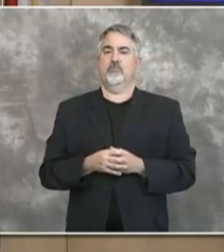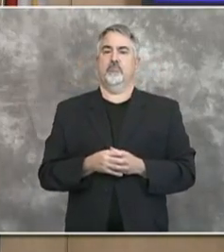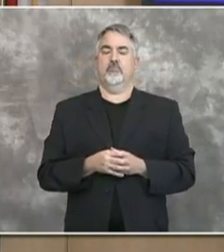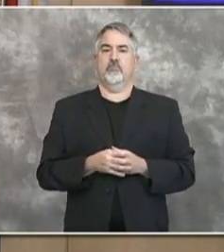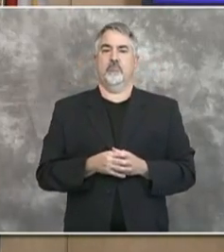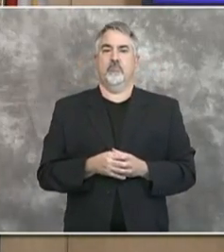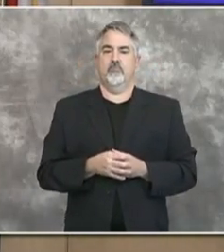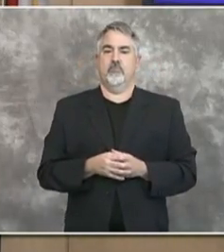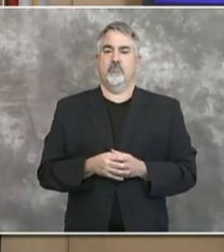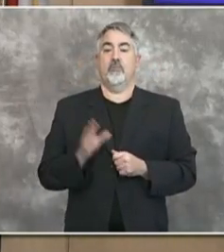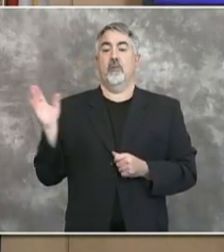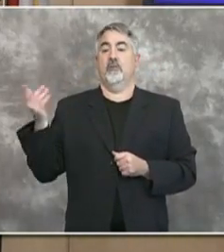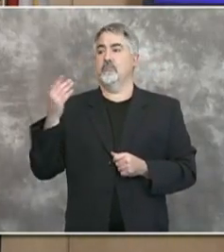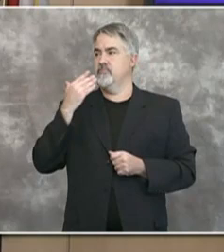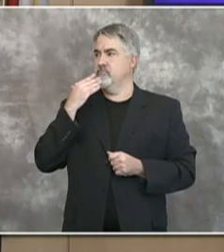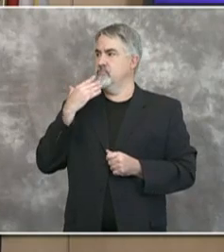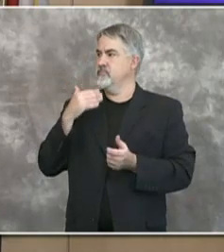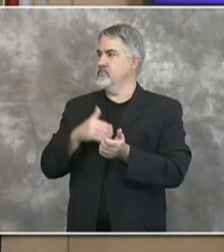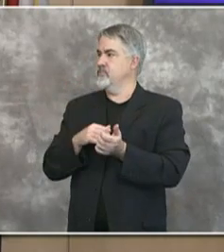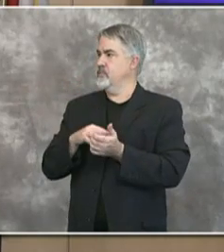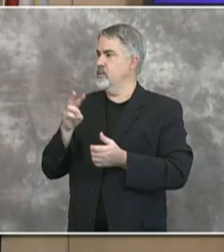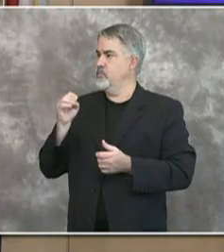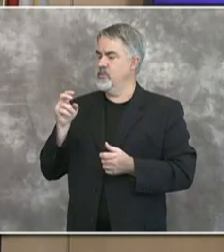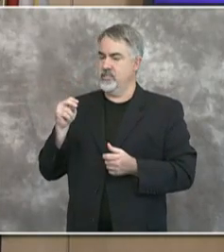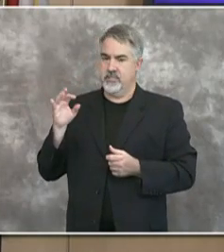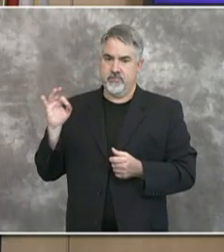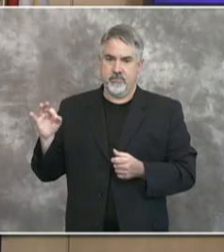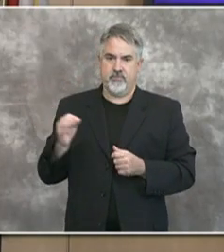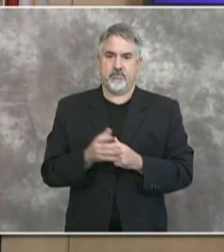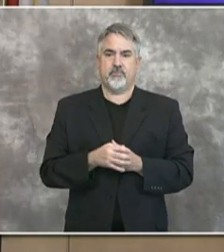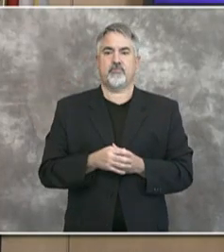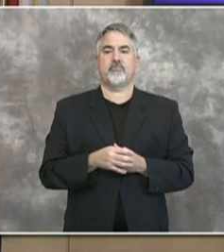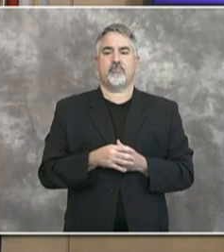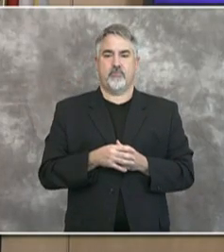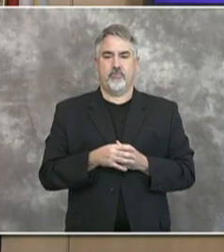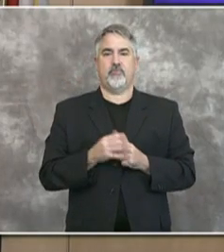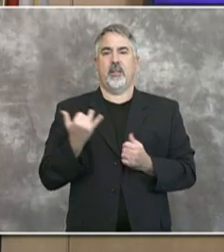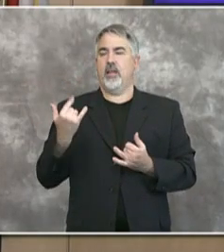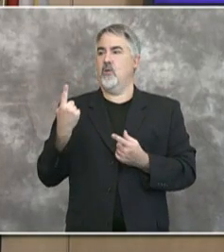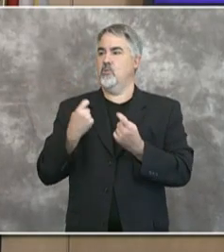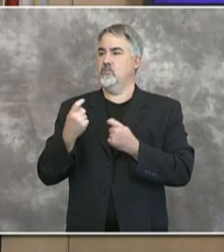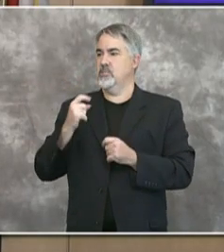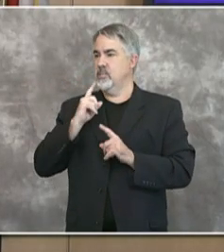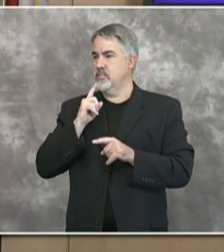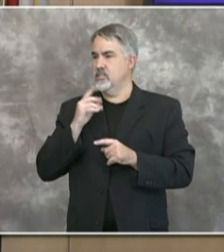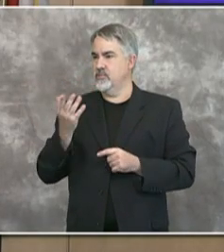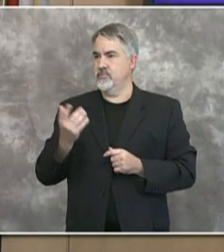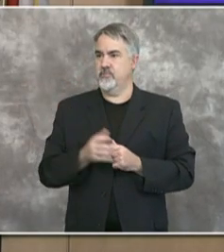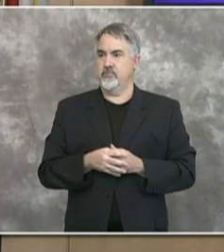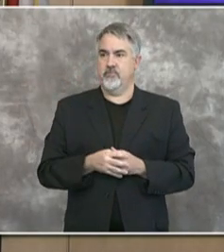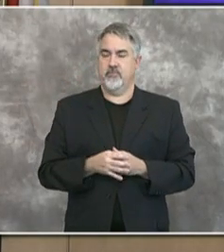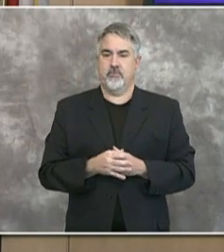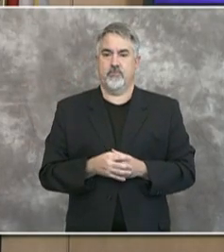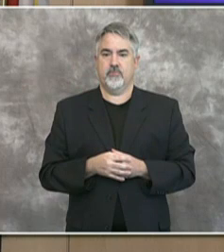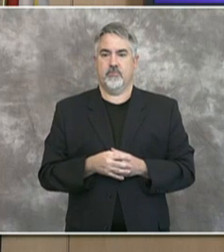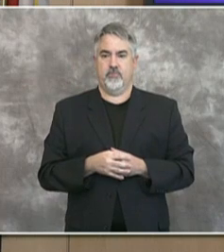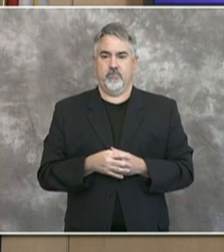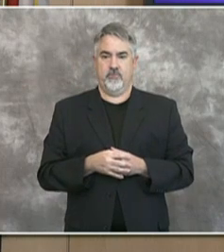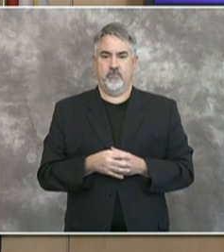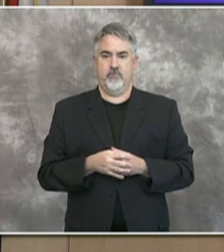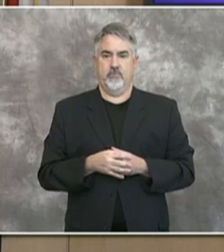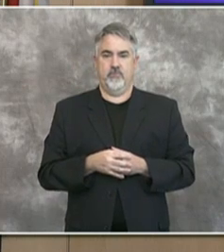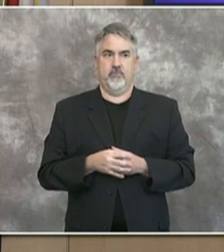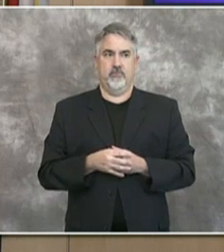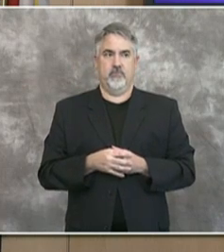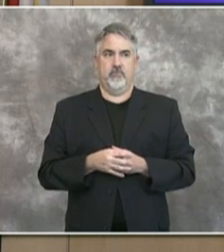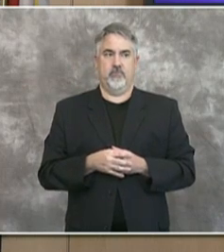Thank you, Dr. Wooten. We'll go straight to the questions. Again, as we call up your question, if we don't identify you by name and outlet in the